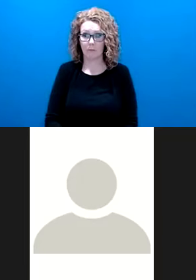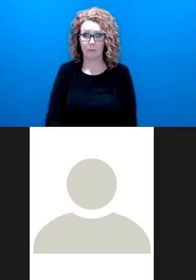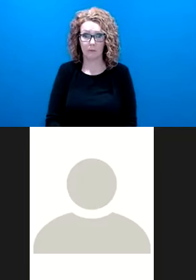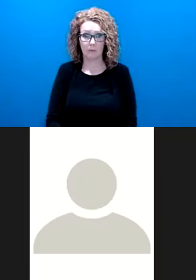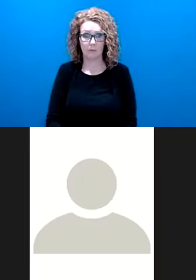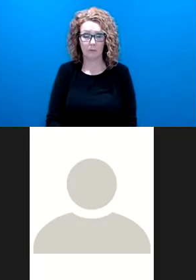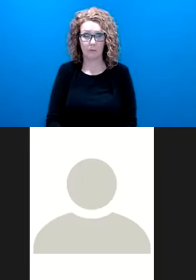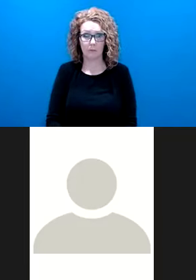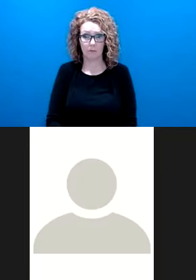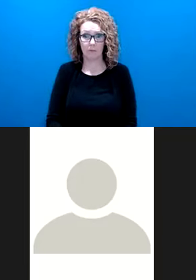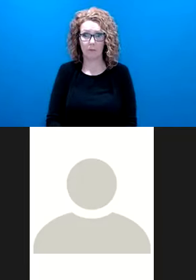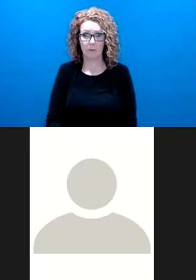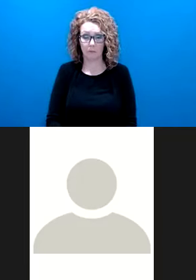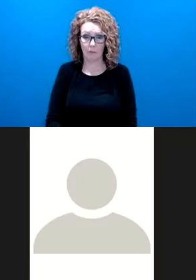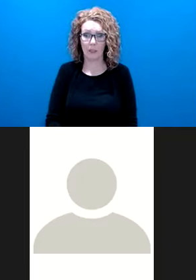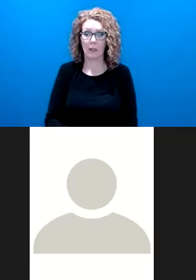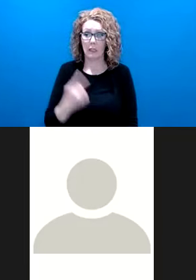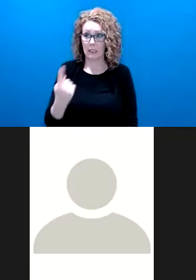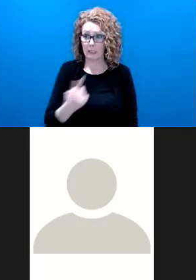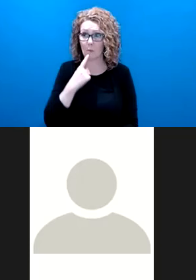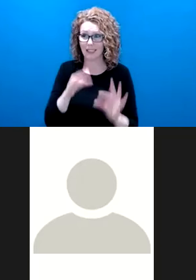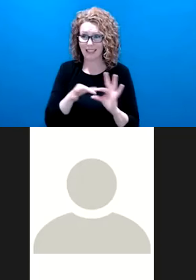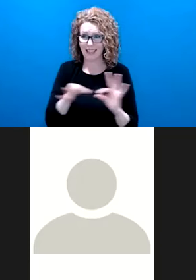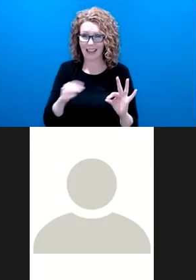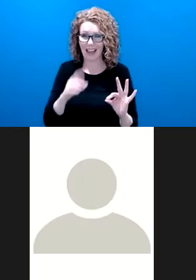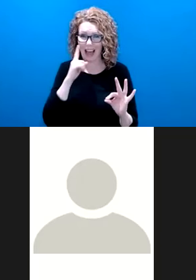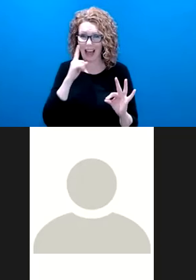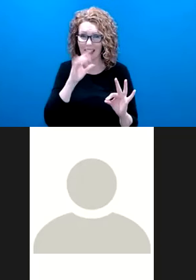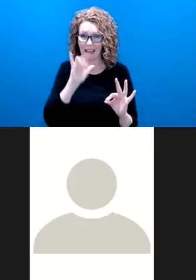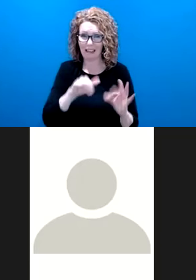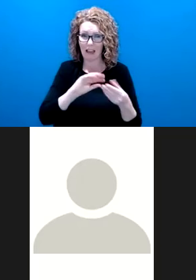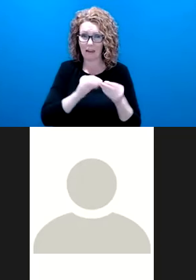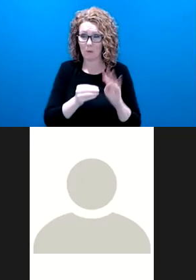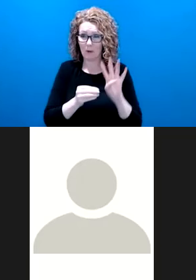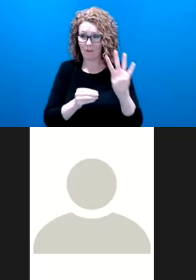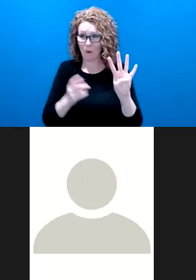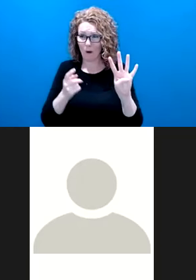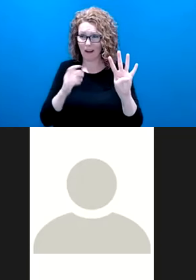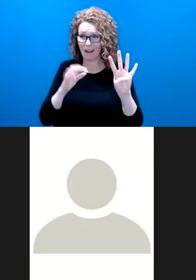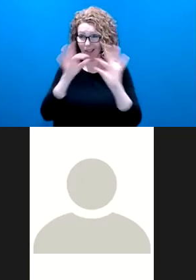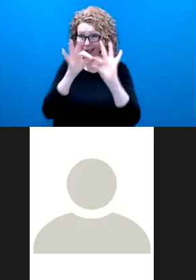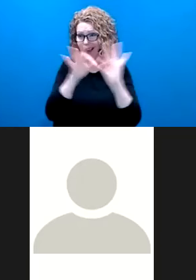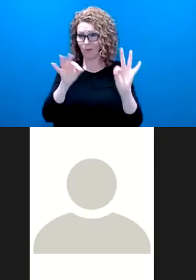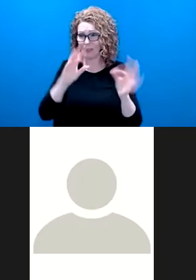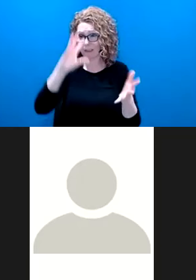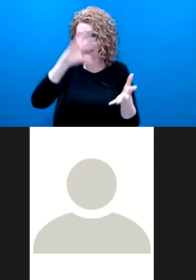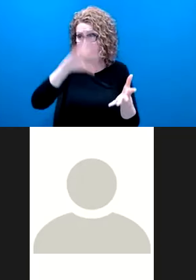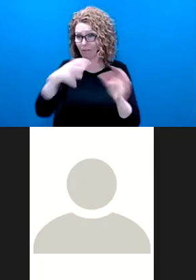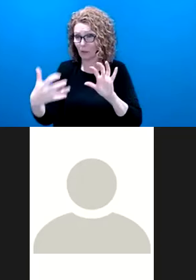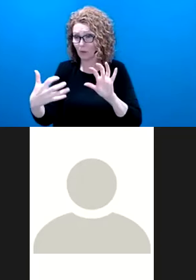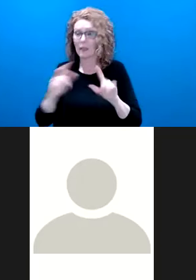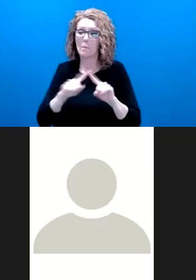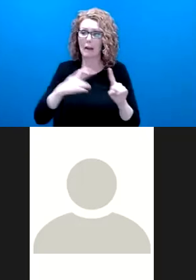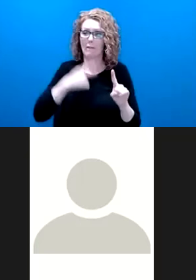Someone said, I do find it confusing. However, I think it should match the statute. And that's why I was